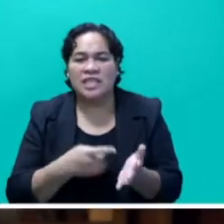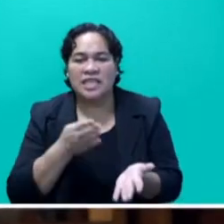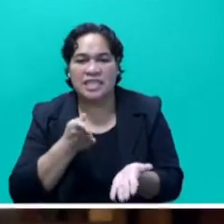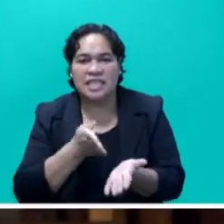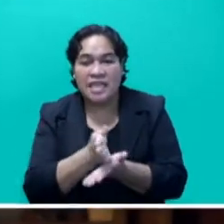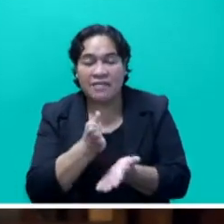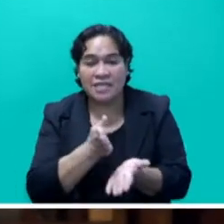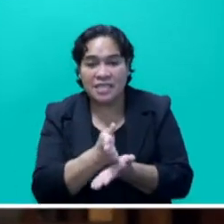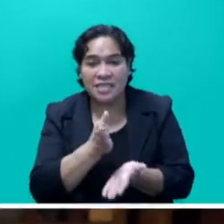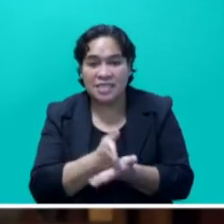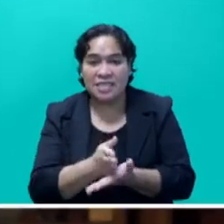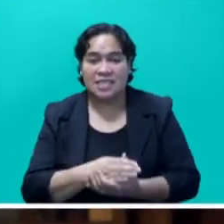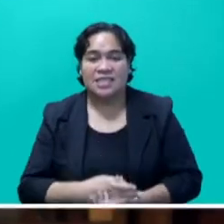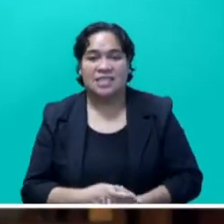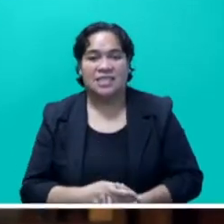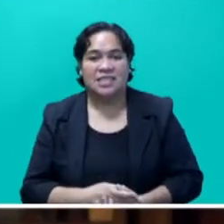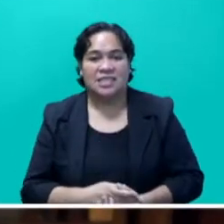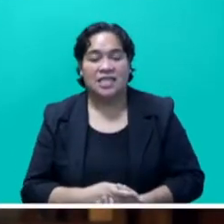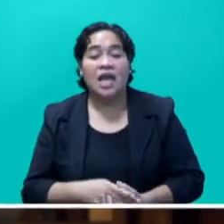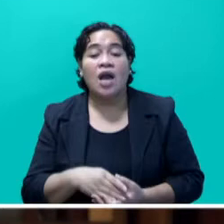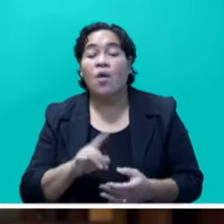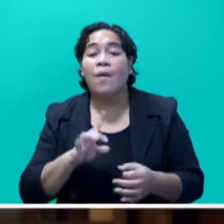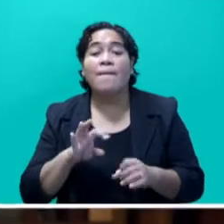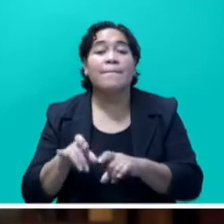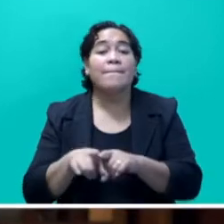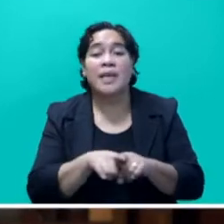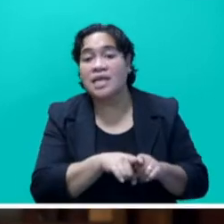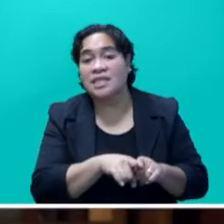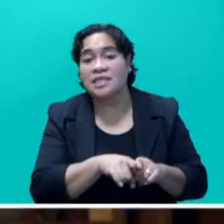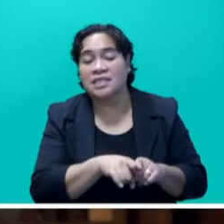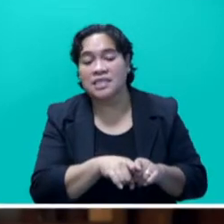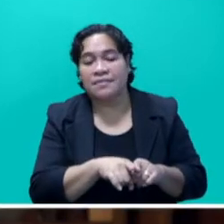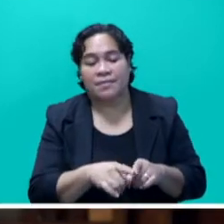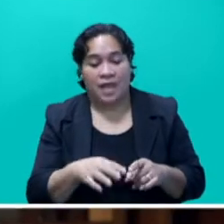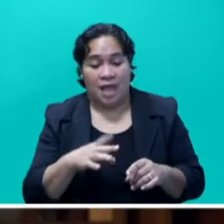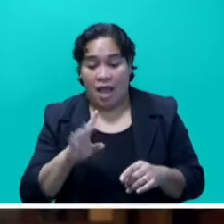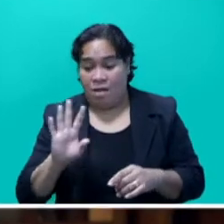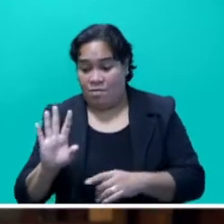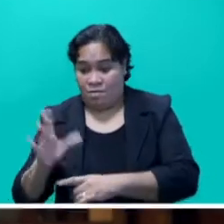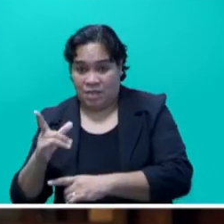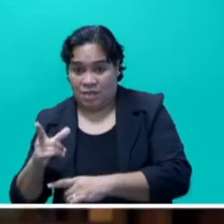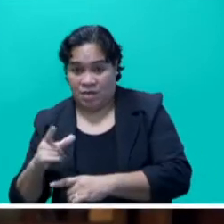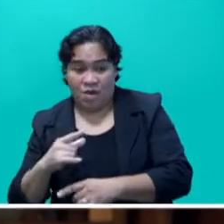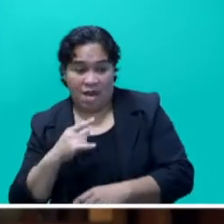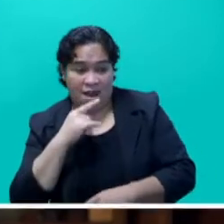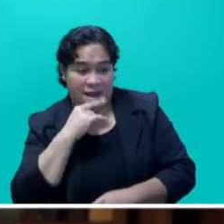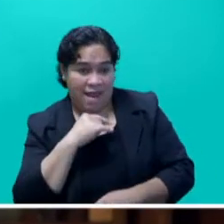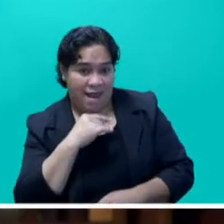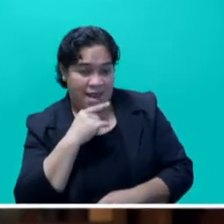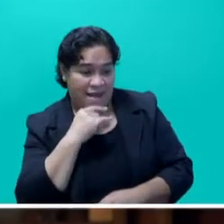including utility services, it simply means that a lender will be able to gauge